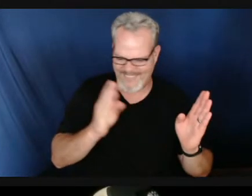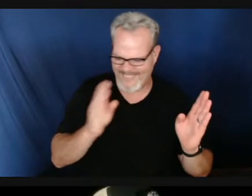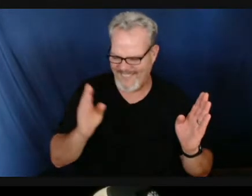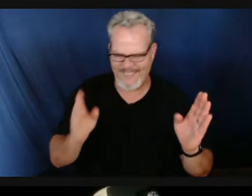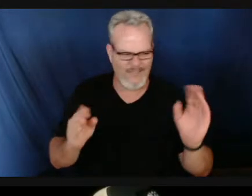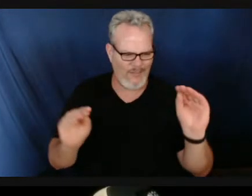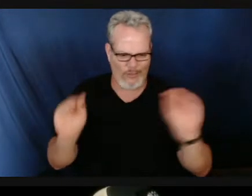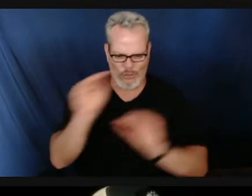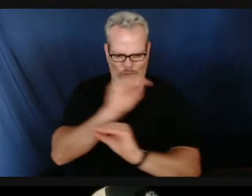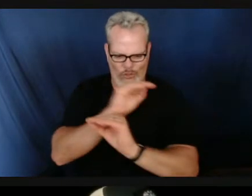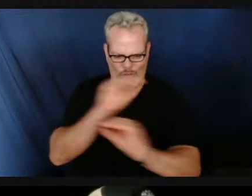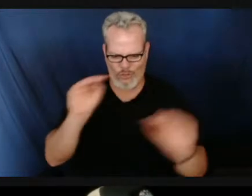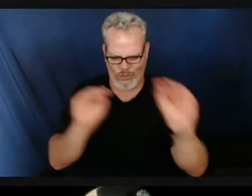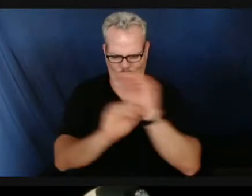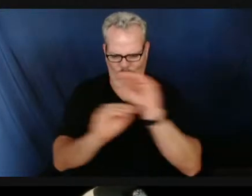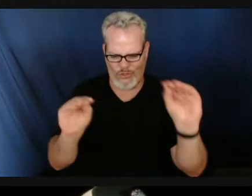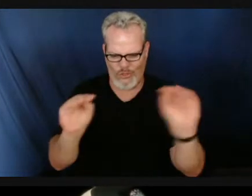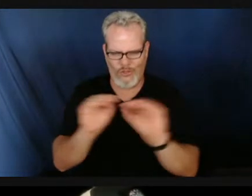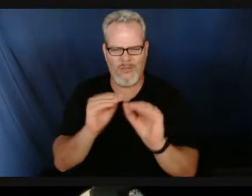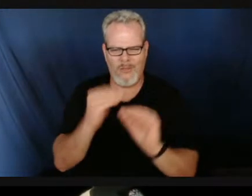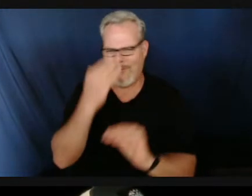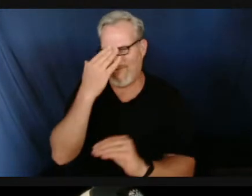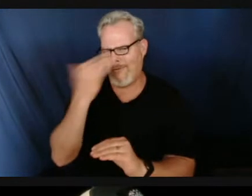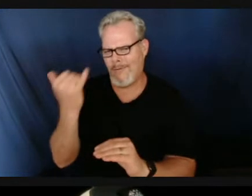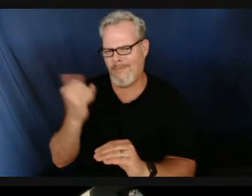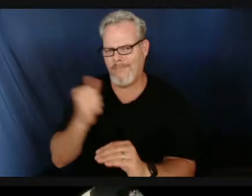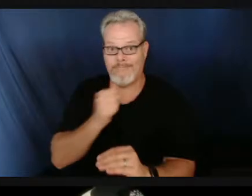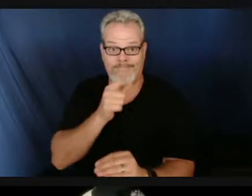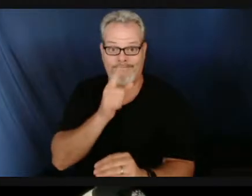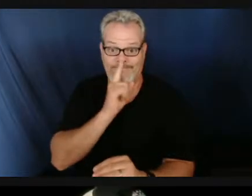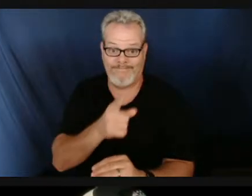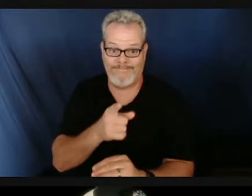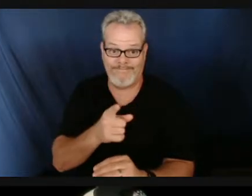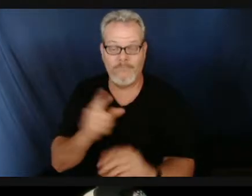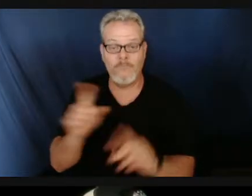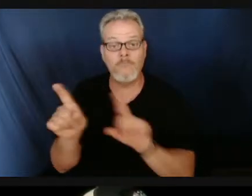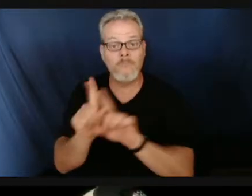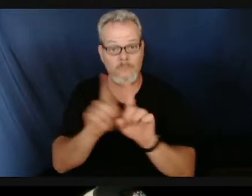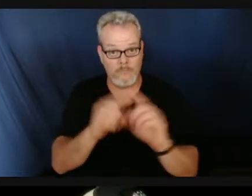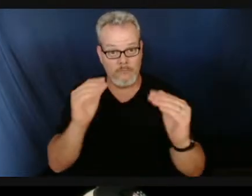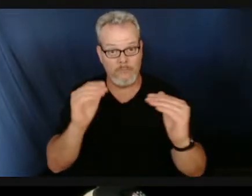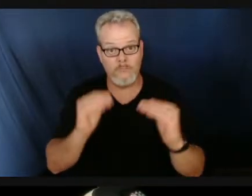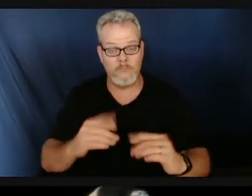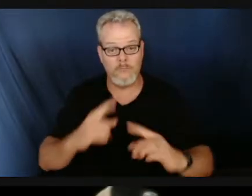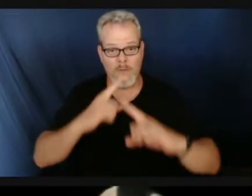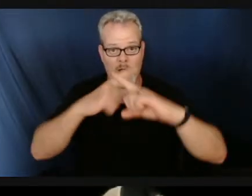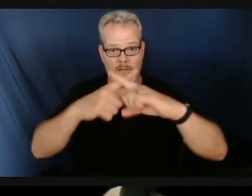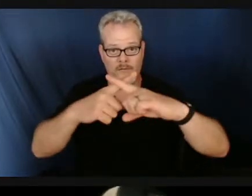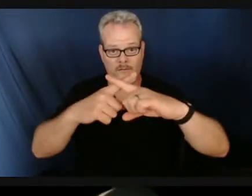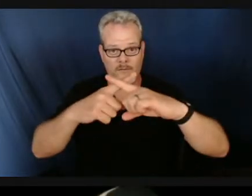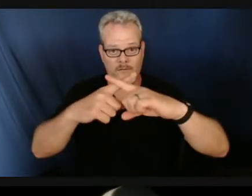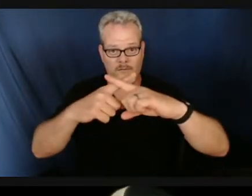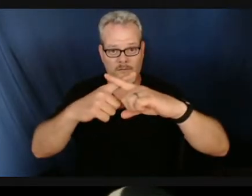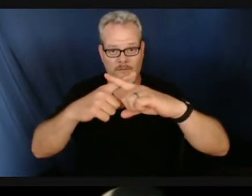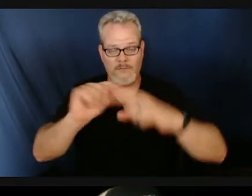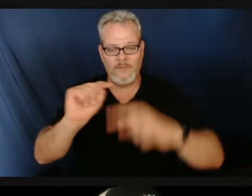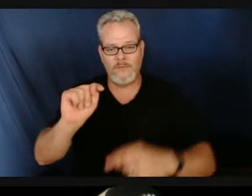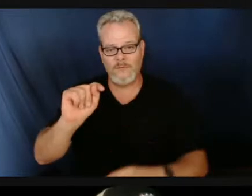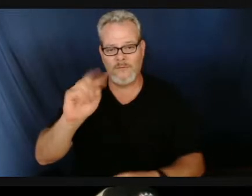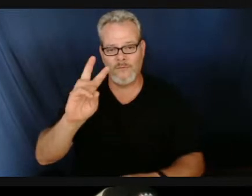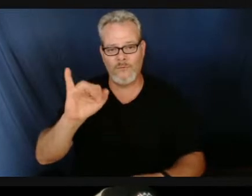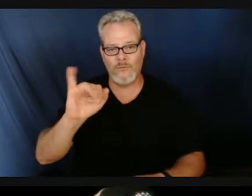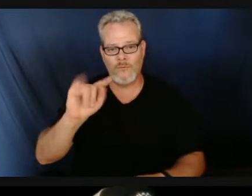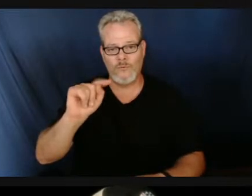there. We have seen that on Twitter or X, right? Call it, or